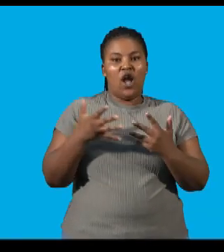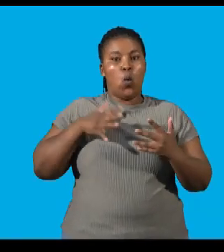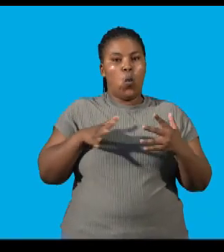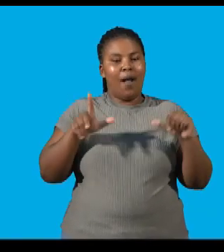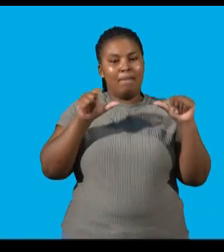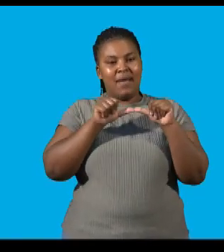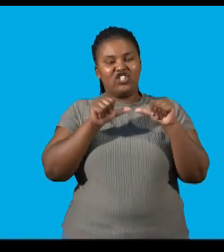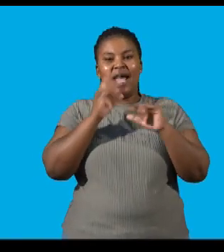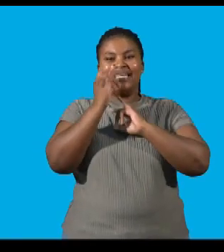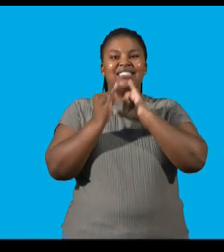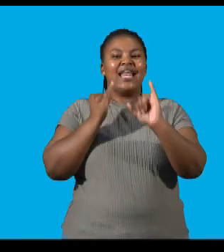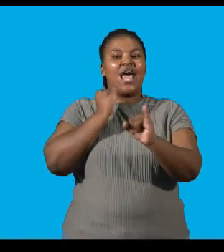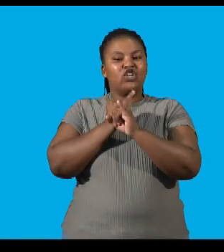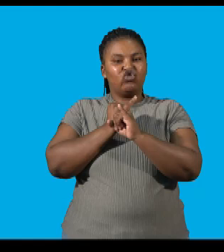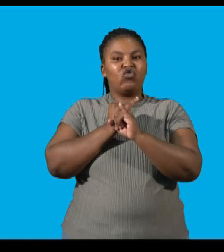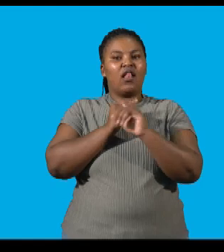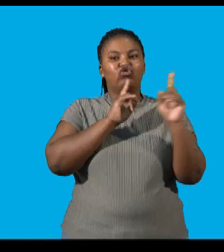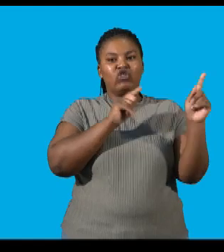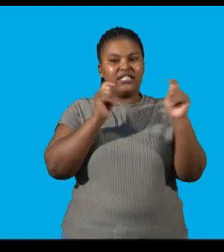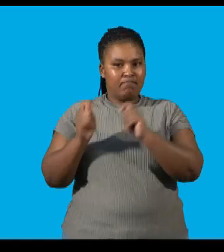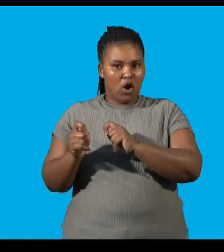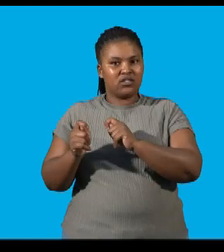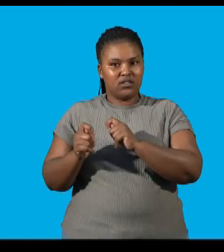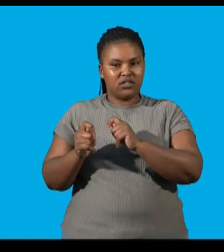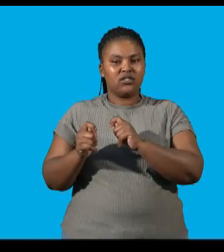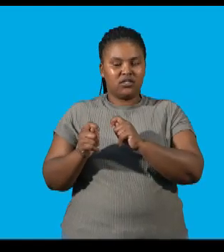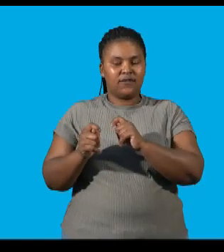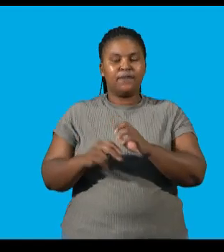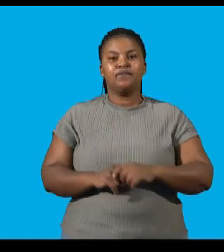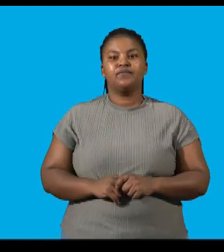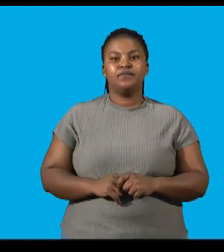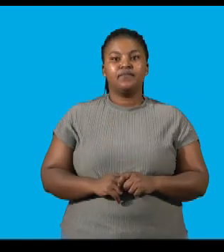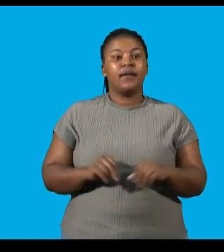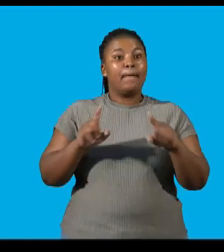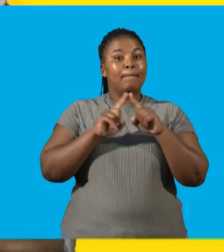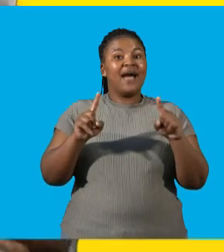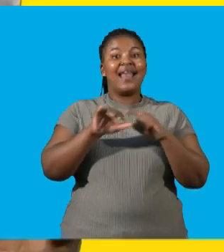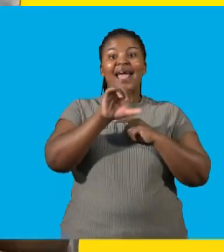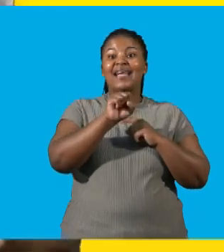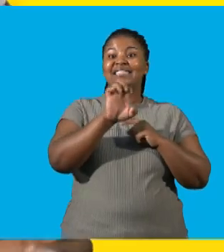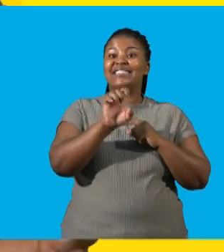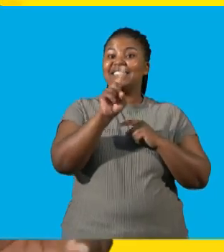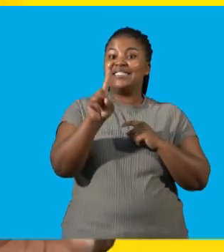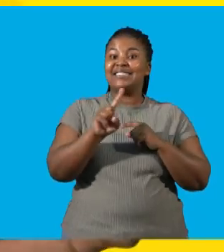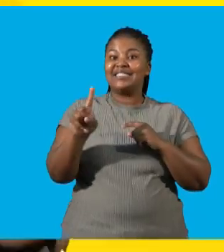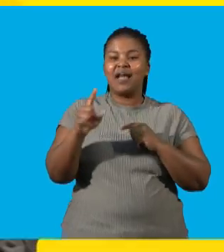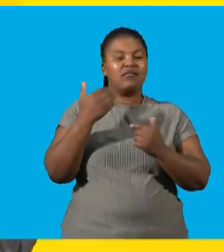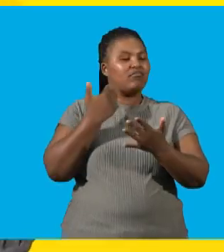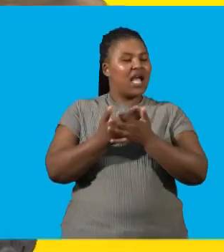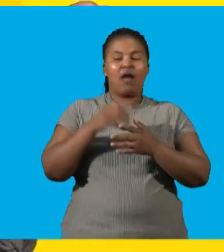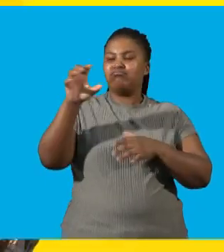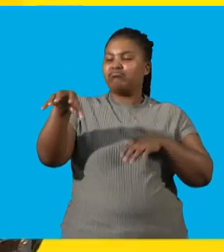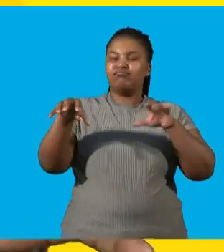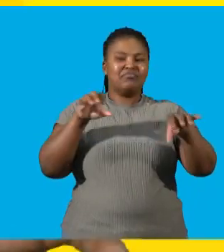major international transport nodes, national transport nodes. But the special economic zones can